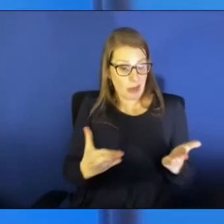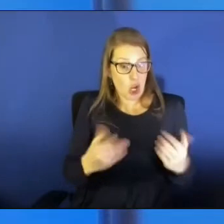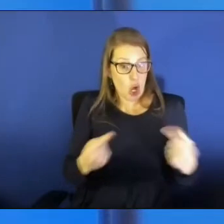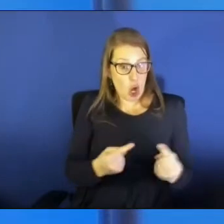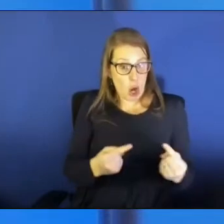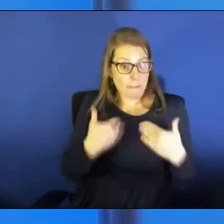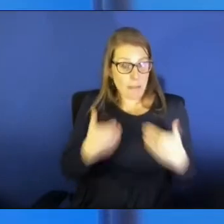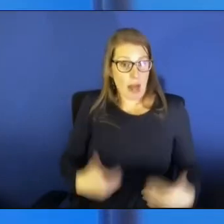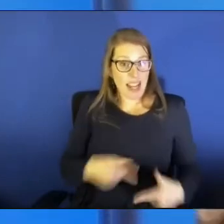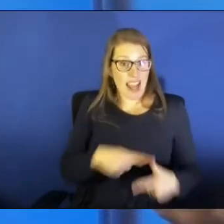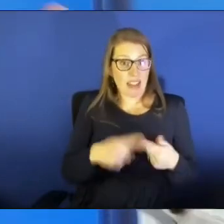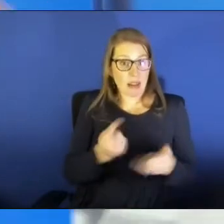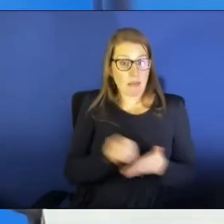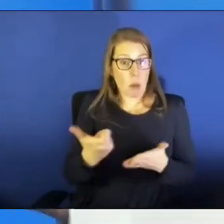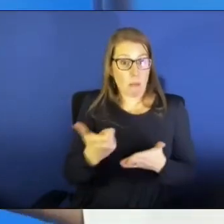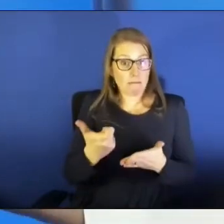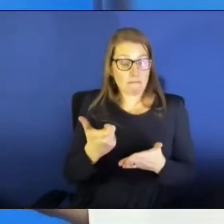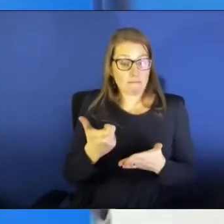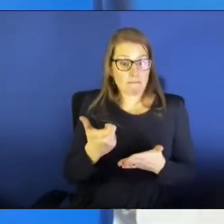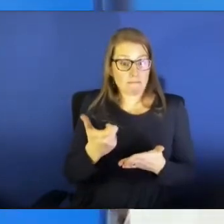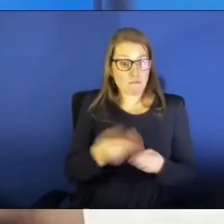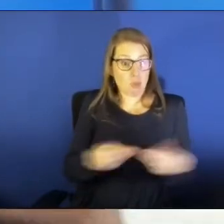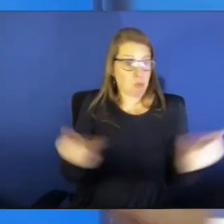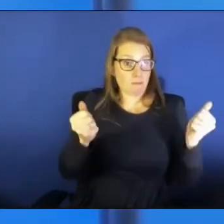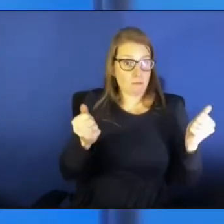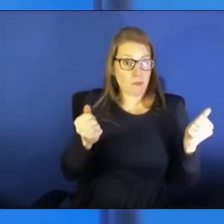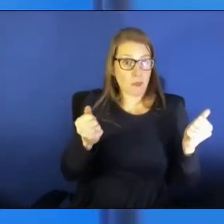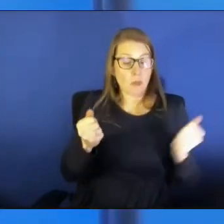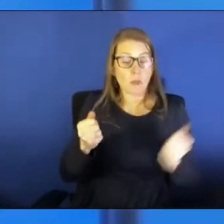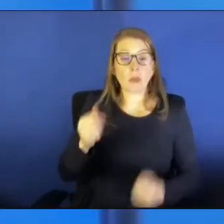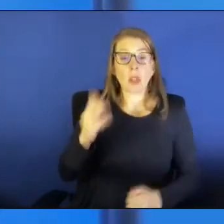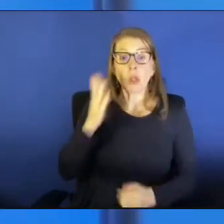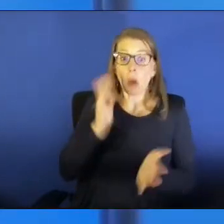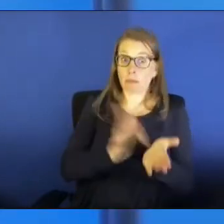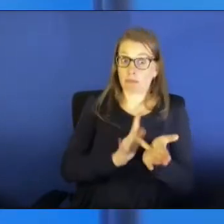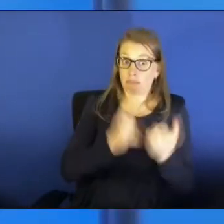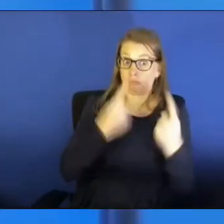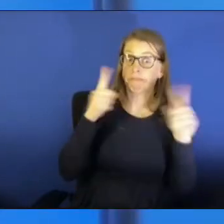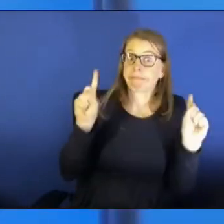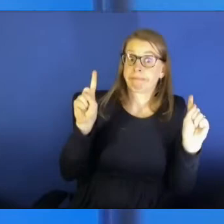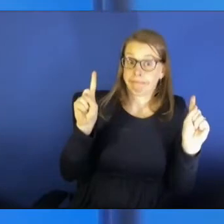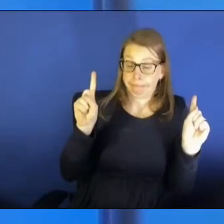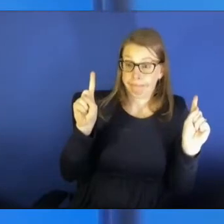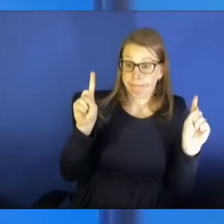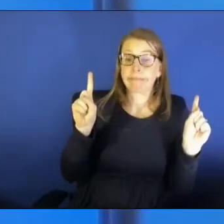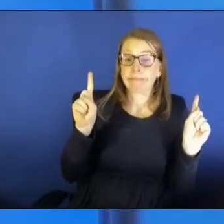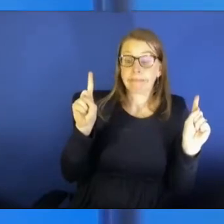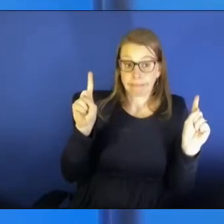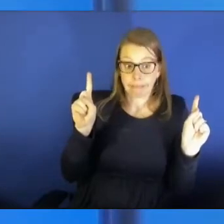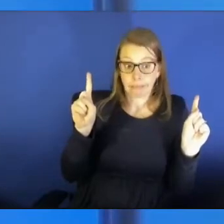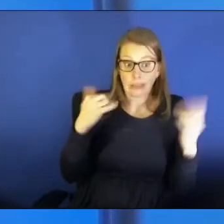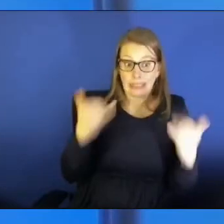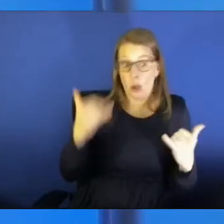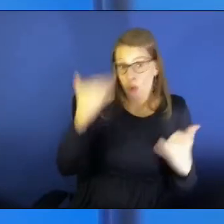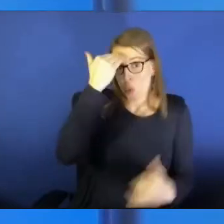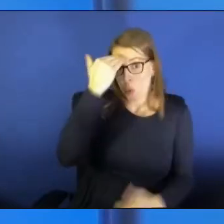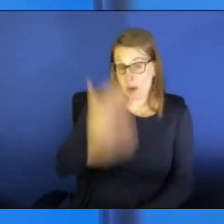if now that we know immunotherapy works as well as it does, and